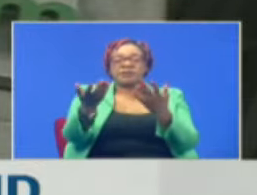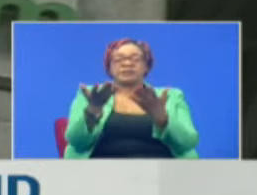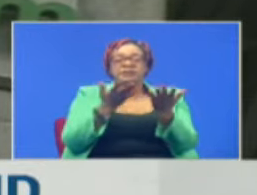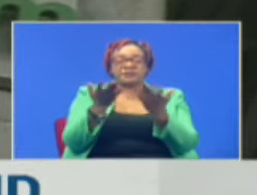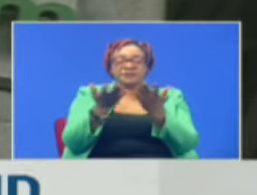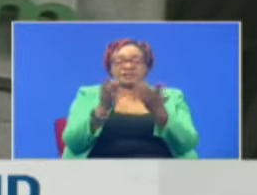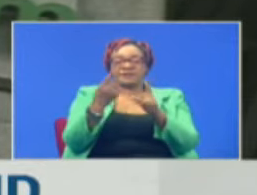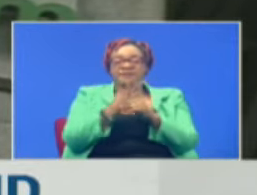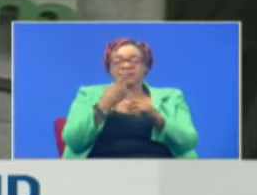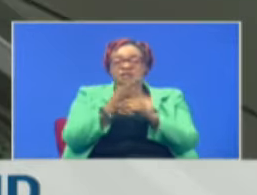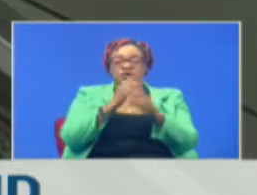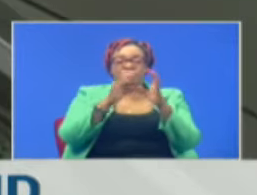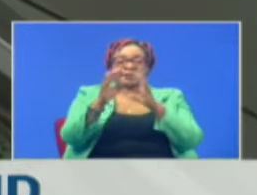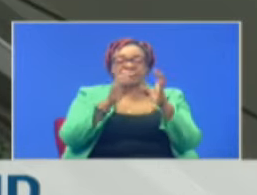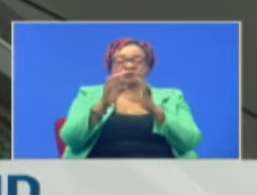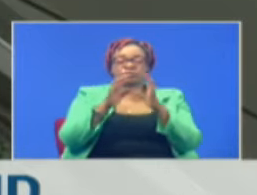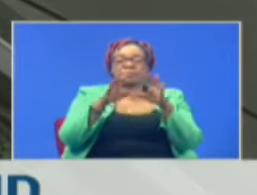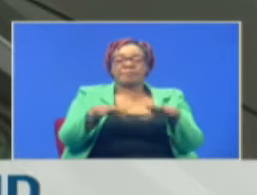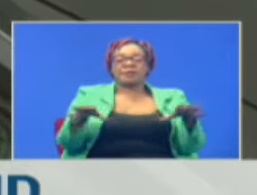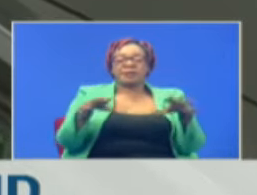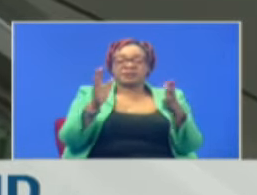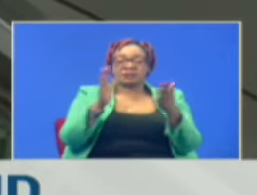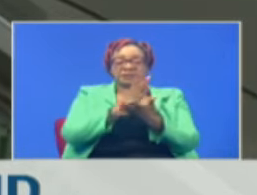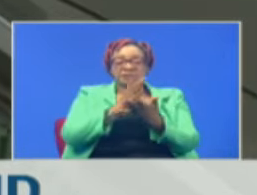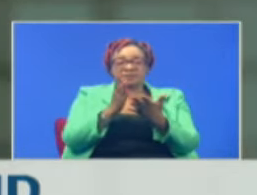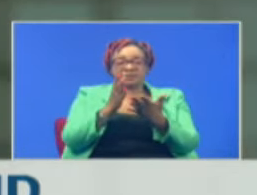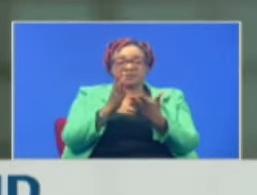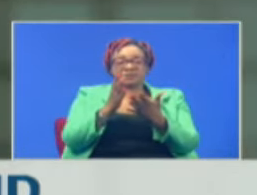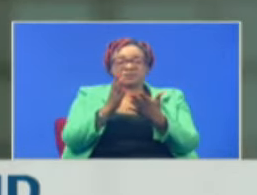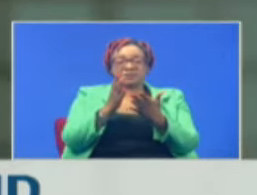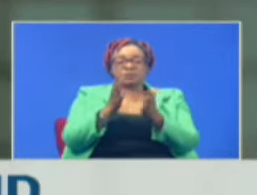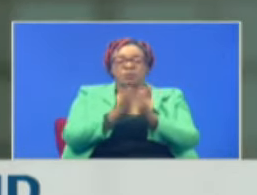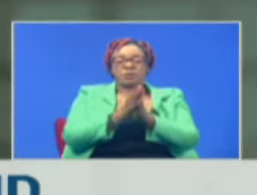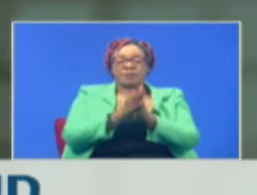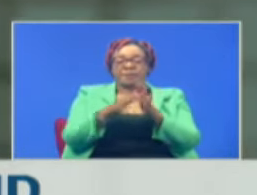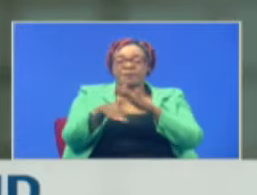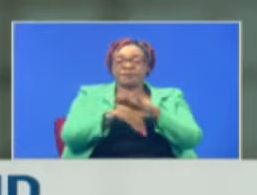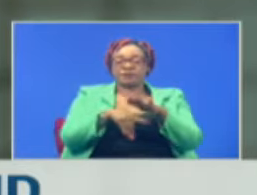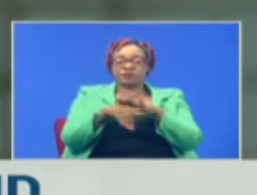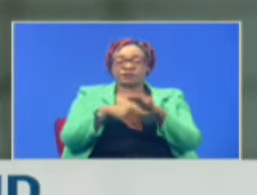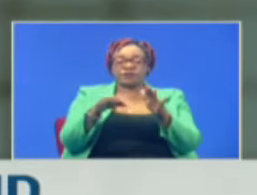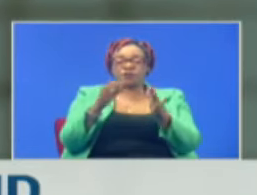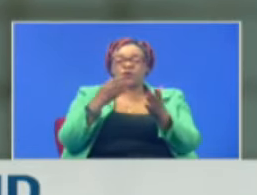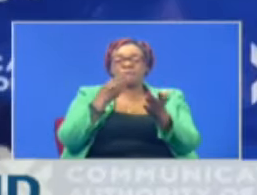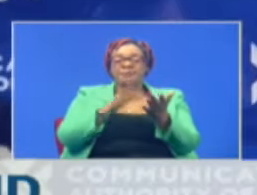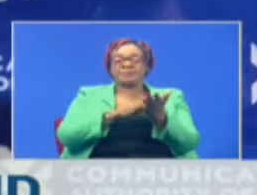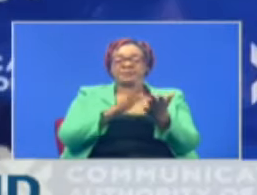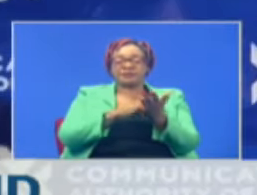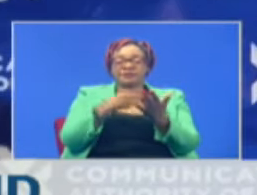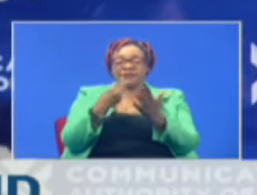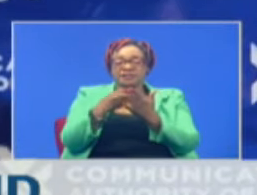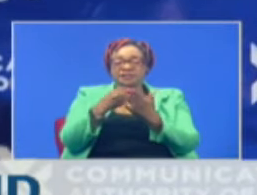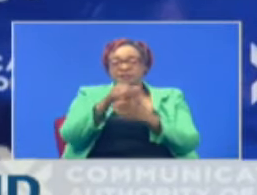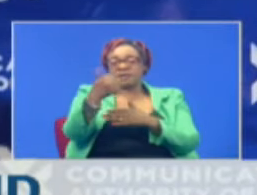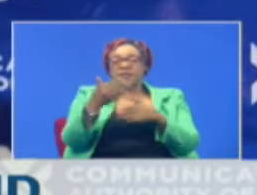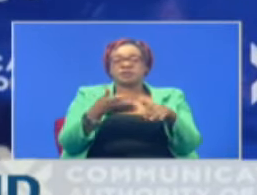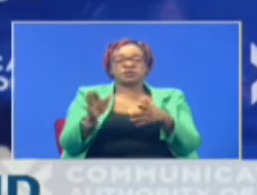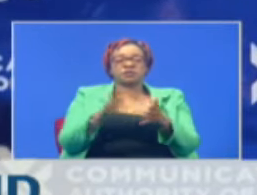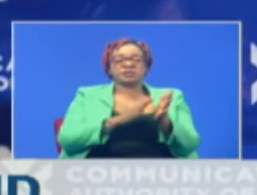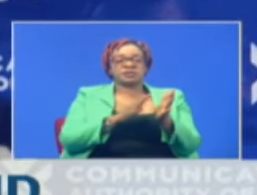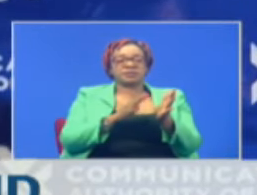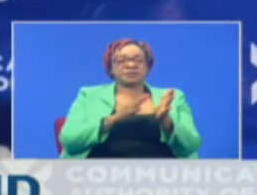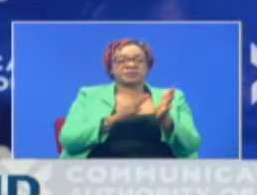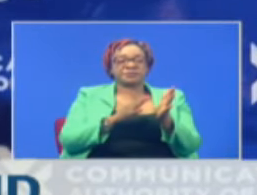various communication market segments with provisions for complementary financing from other sources.